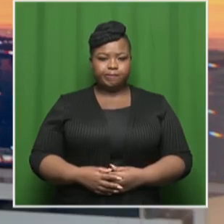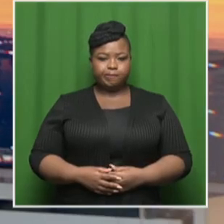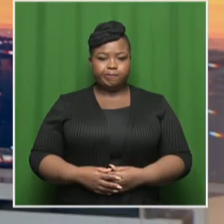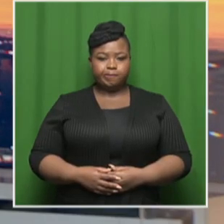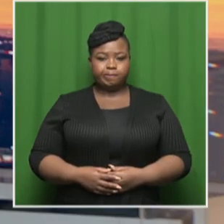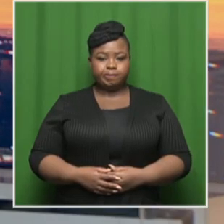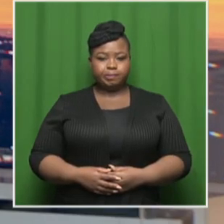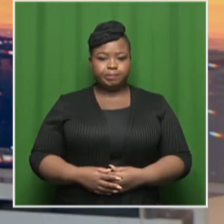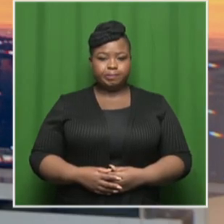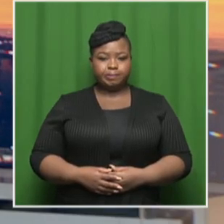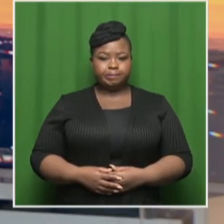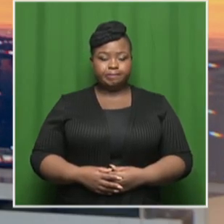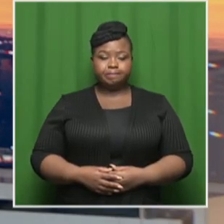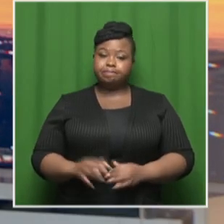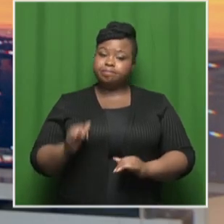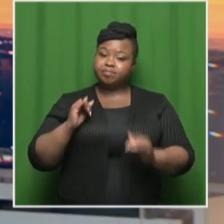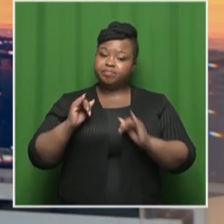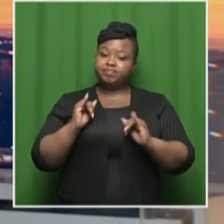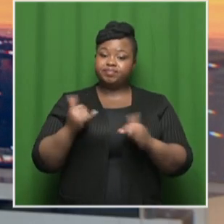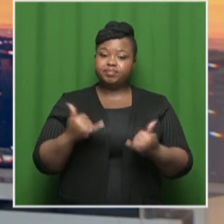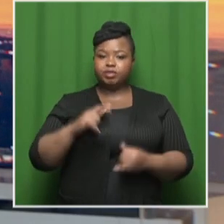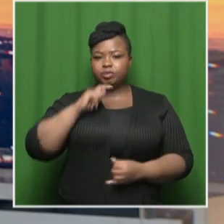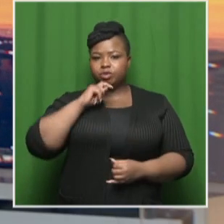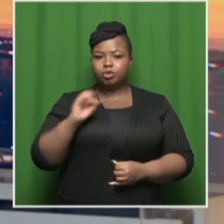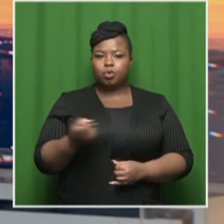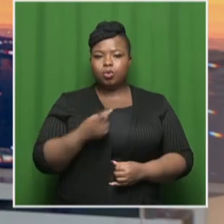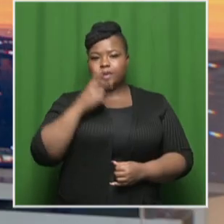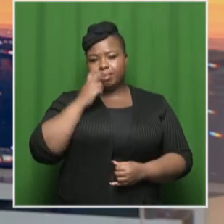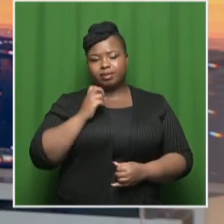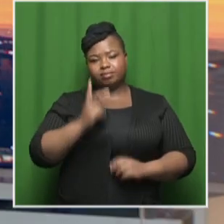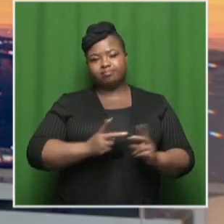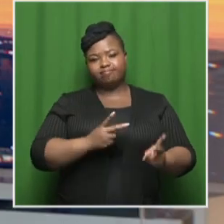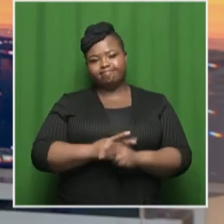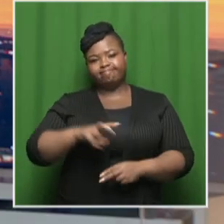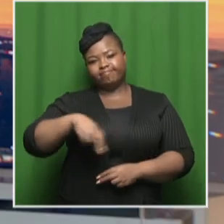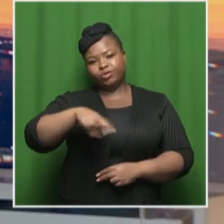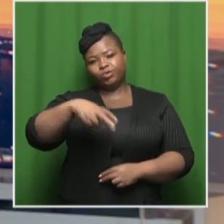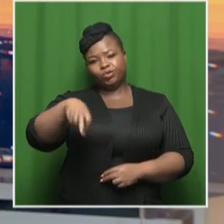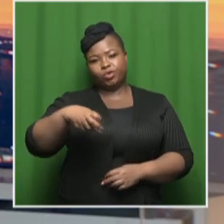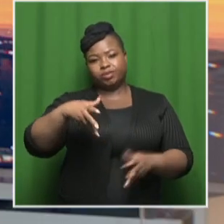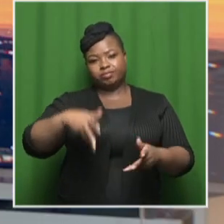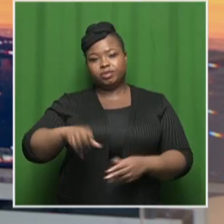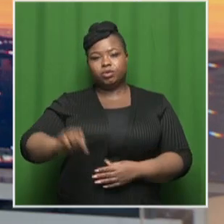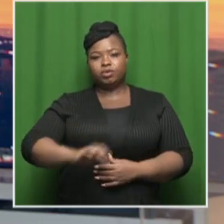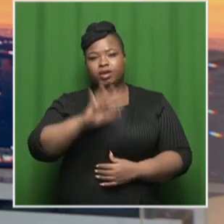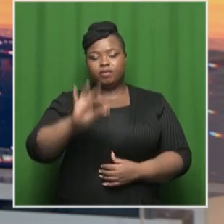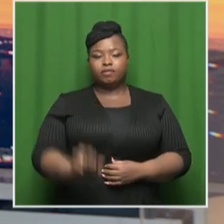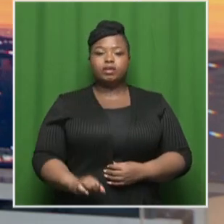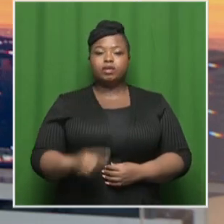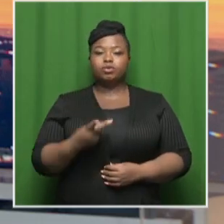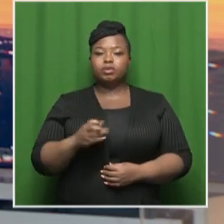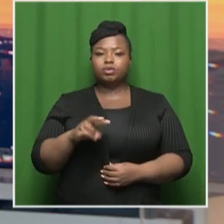All right, we now bring you our interview for this morning. The All Blacks will once again conduct a full tour of South Africa